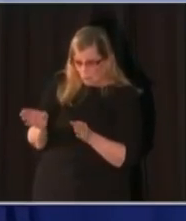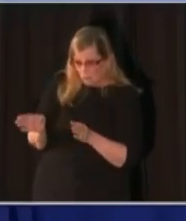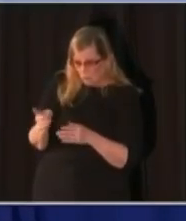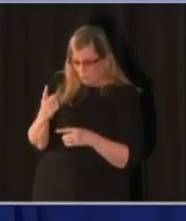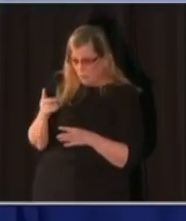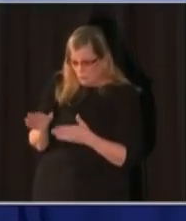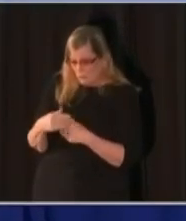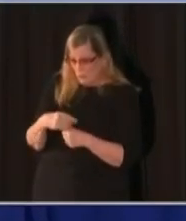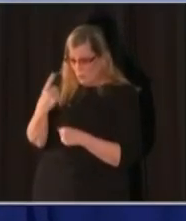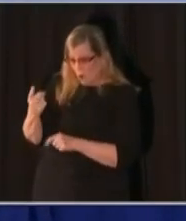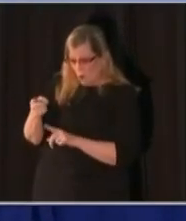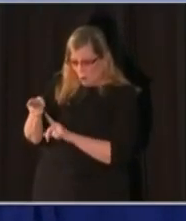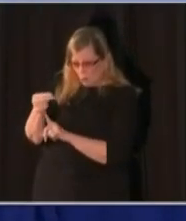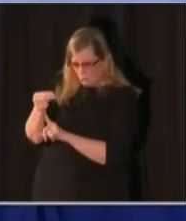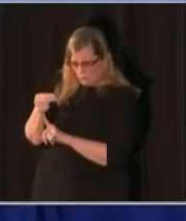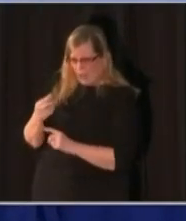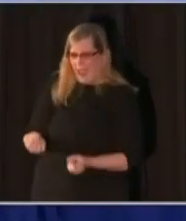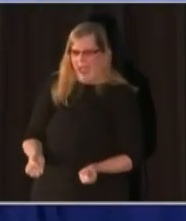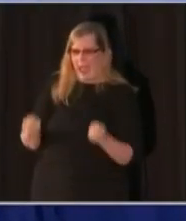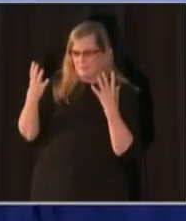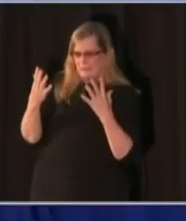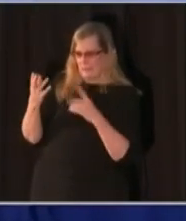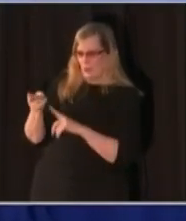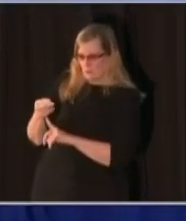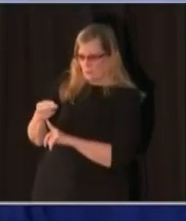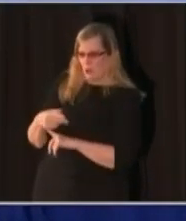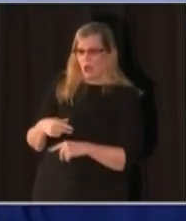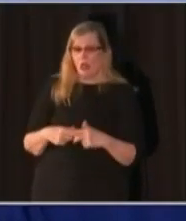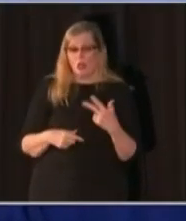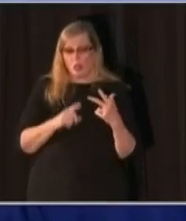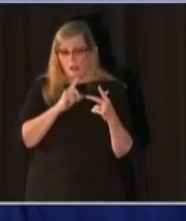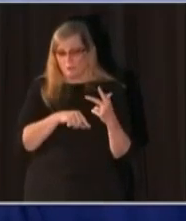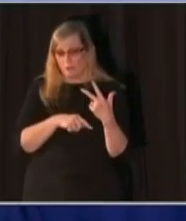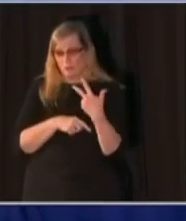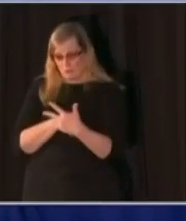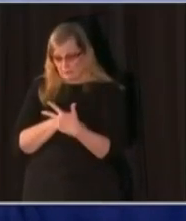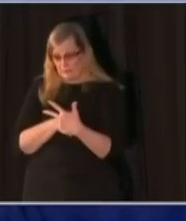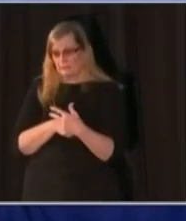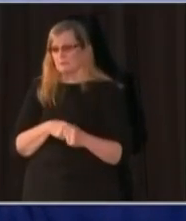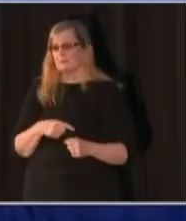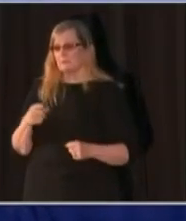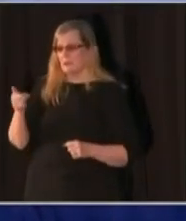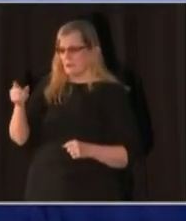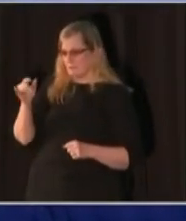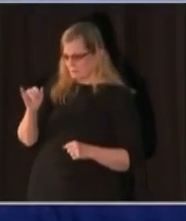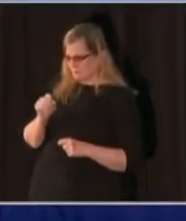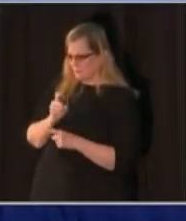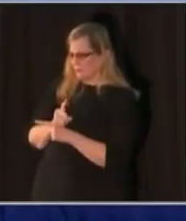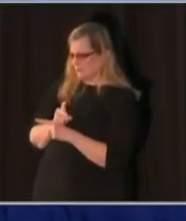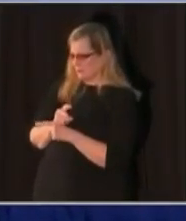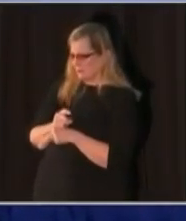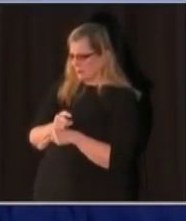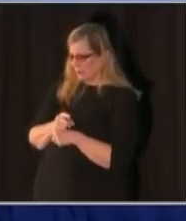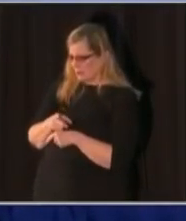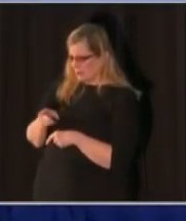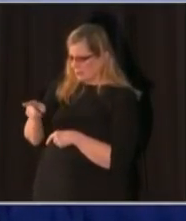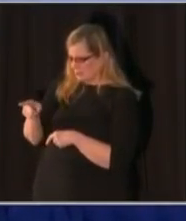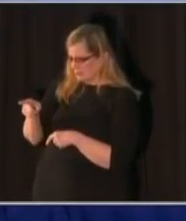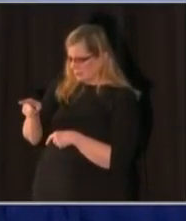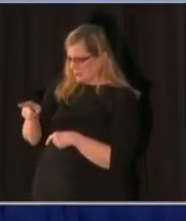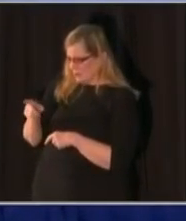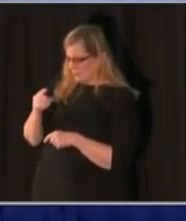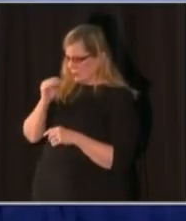Three facilities. So three different hotels? Yes, sir. So you have, and I'm guessing there aren't customers, right? No, they're not customers,